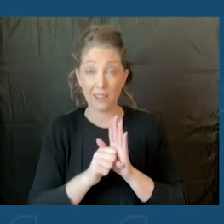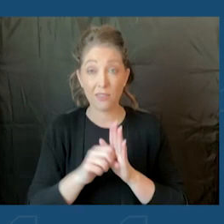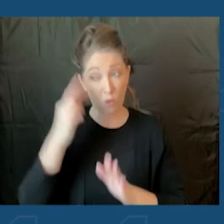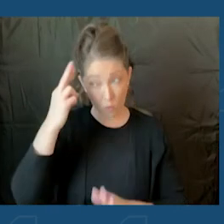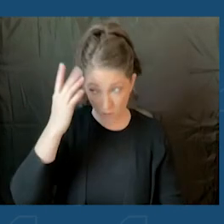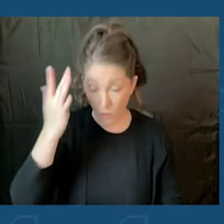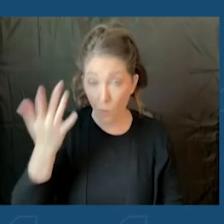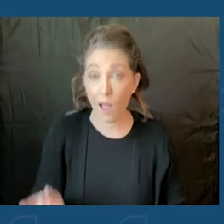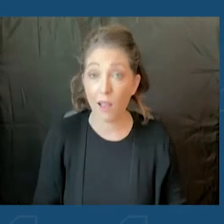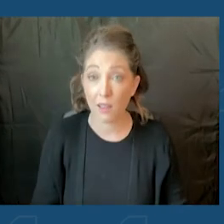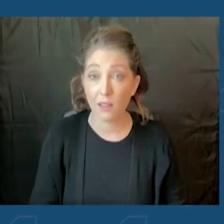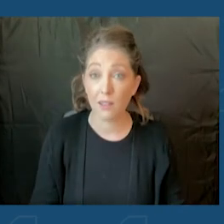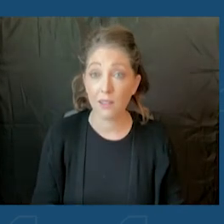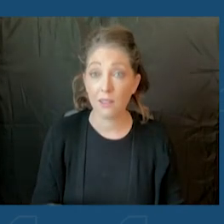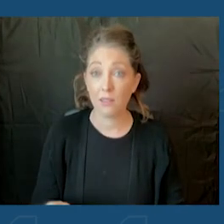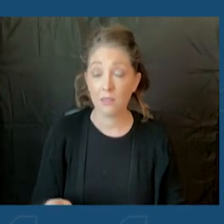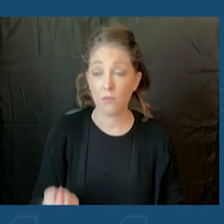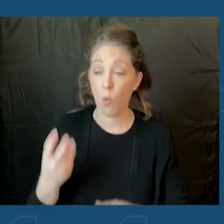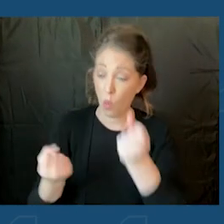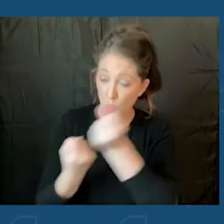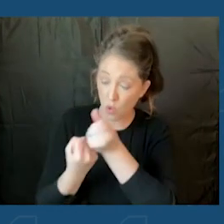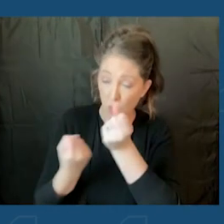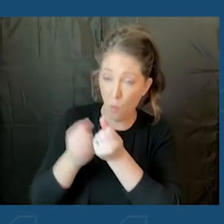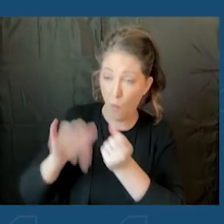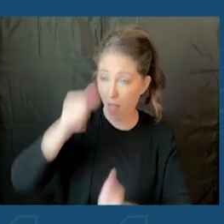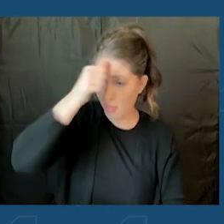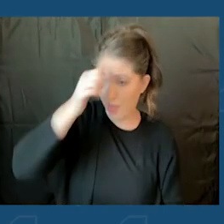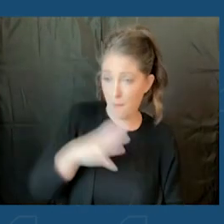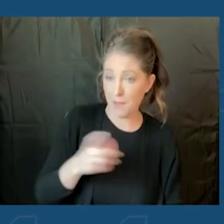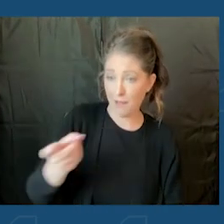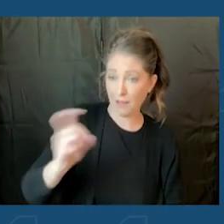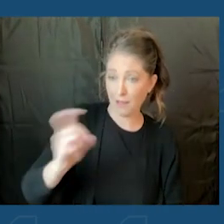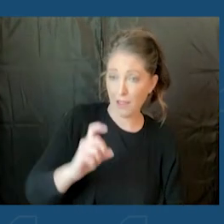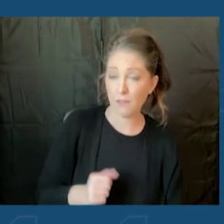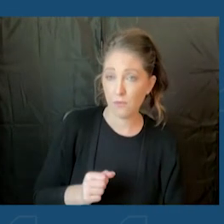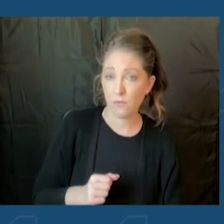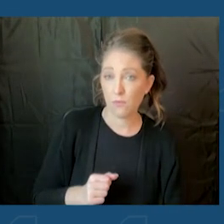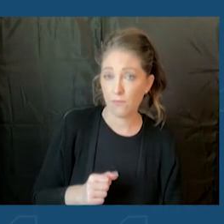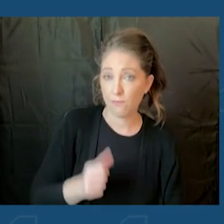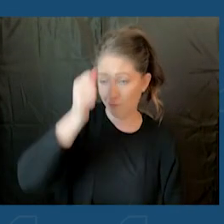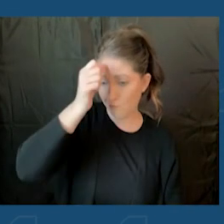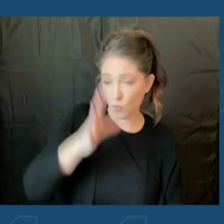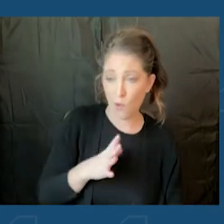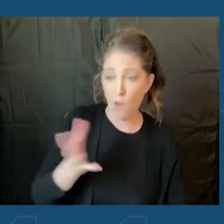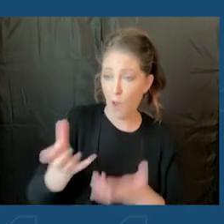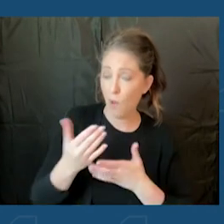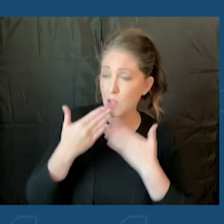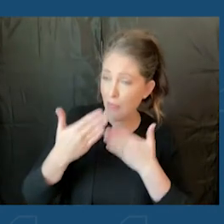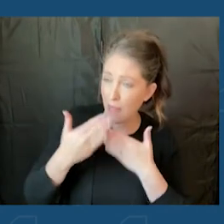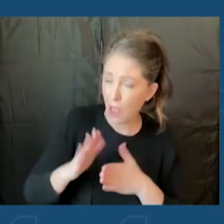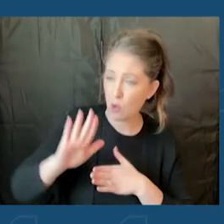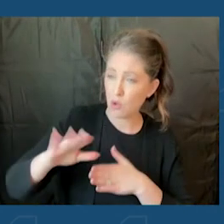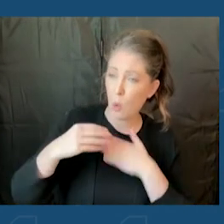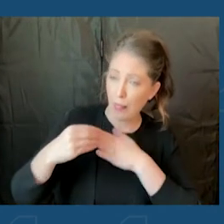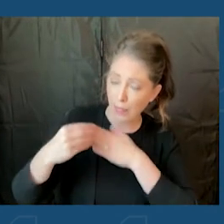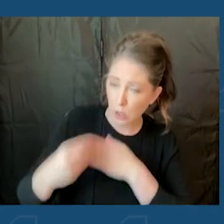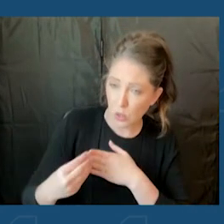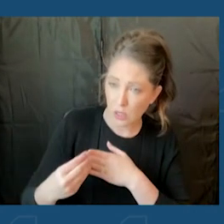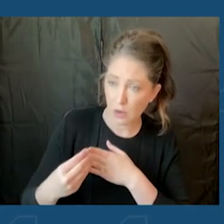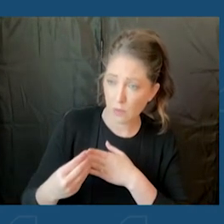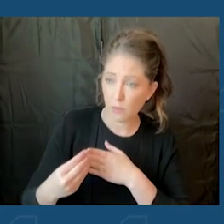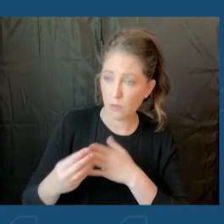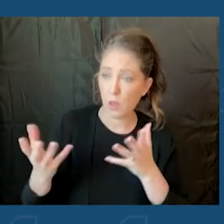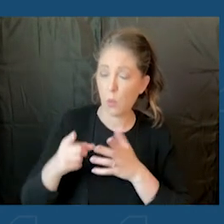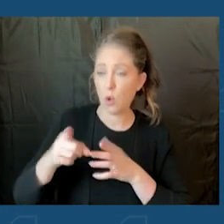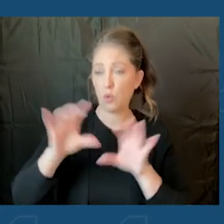Because of the support that this man gives us. Sir, I want to thank you for your leadership and what you do for the men and women in Suffolk County